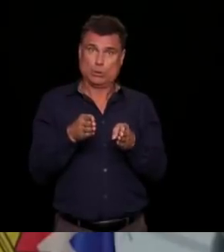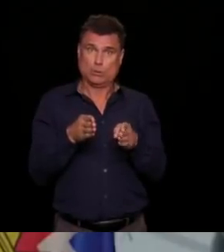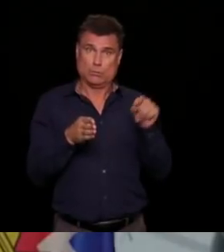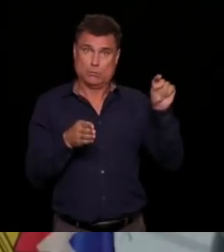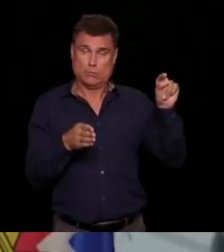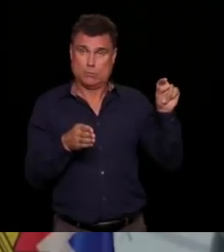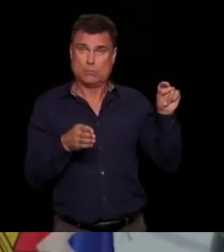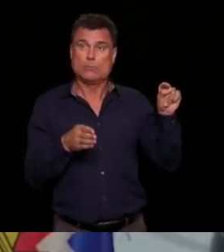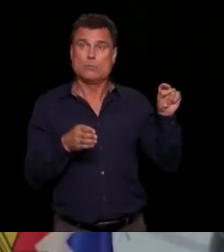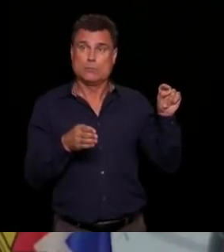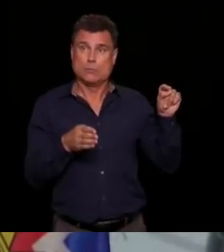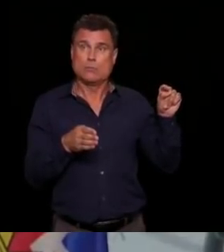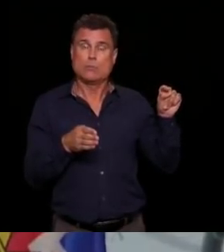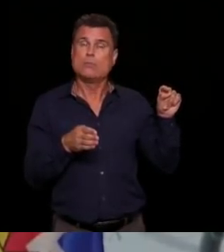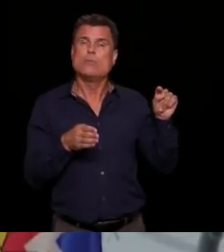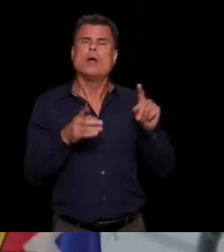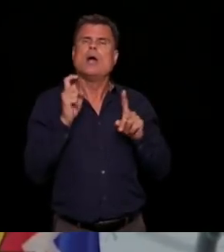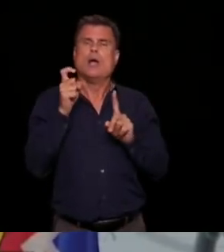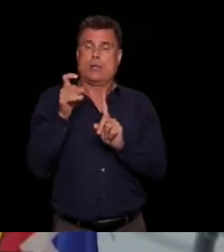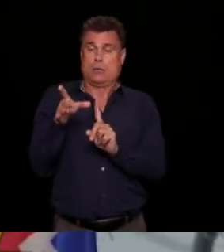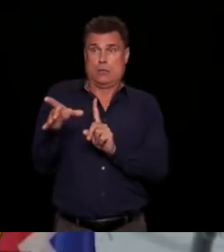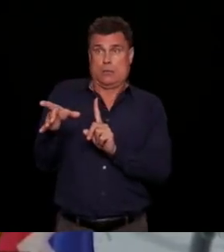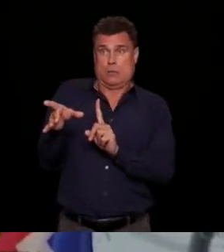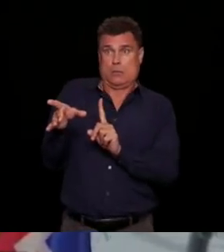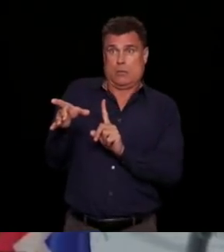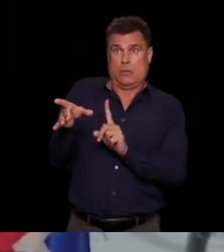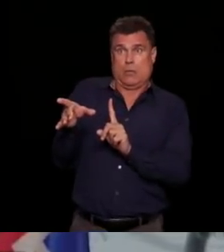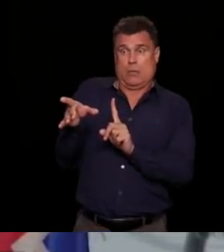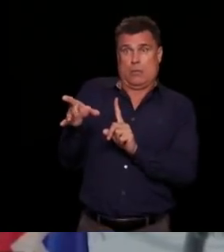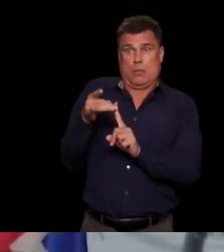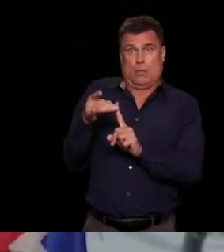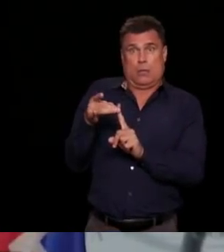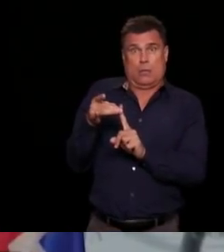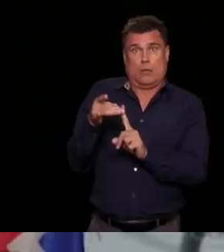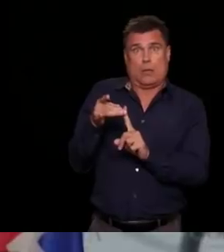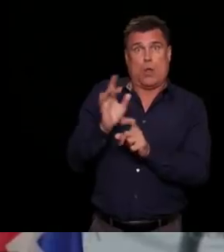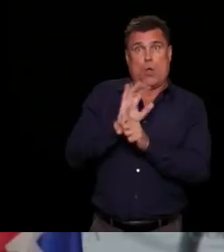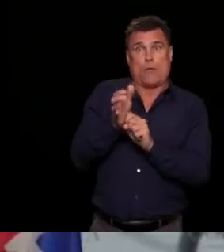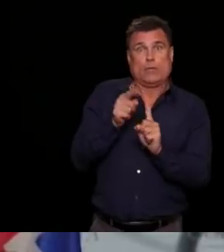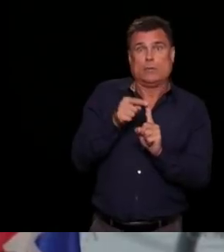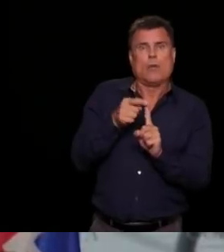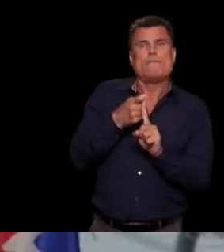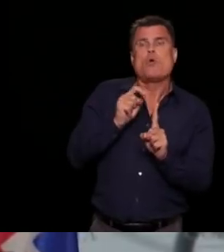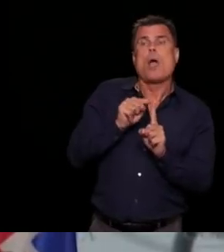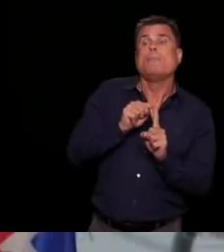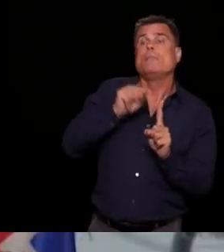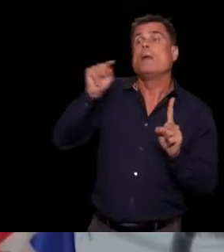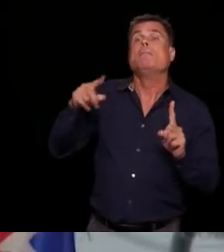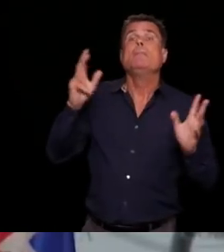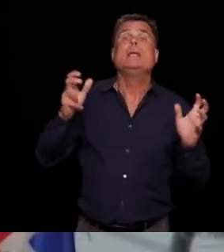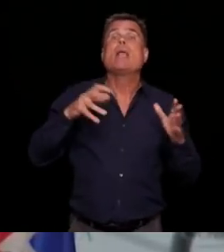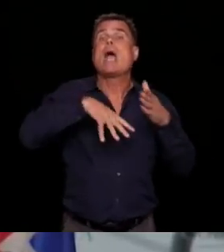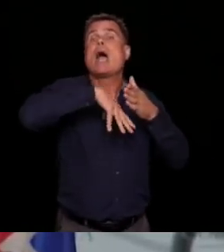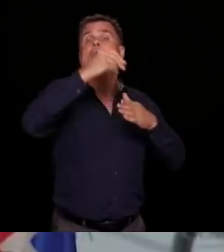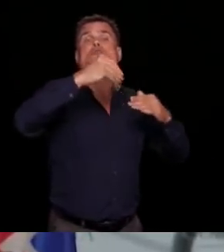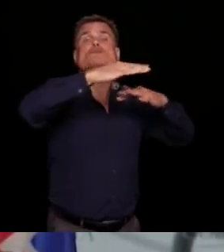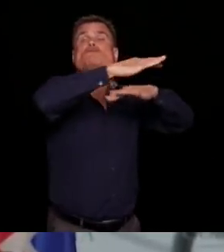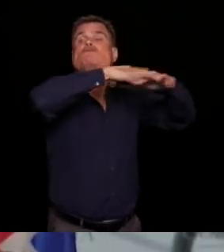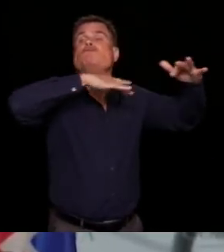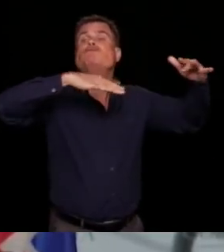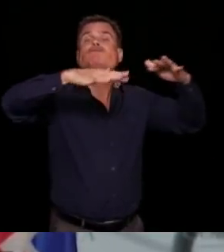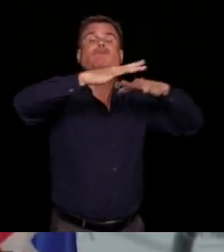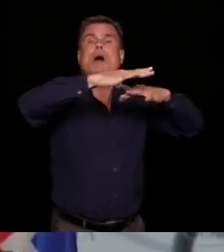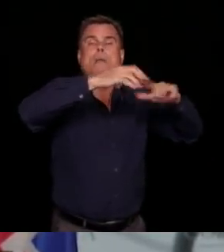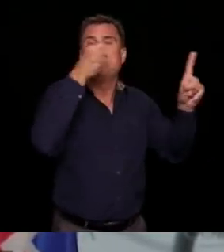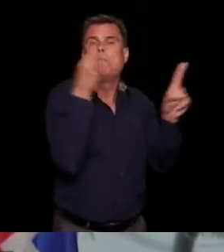didn't necessarily get it from a known case or a known cluster, but they were exposed somewhere in the community. Often early in the investigation, we don't know where